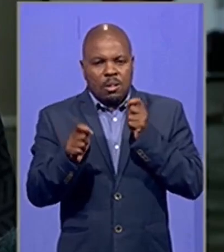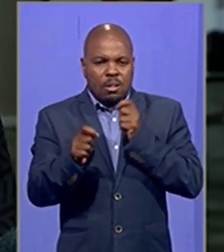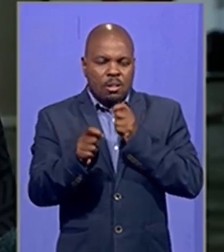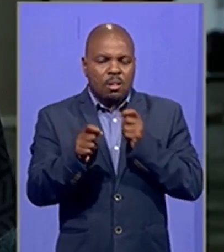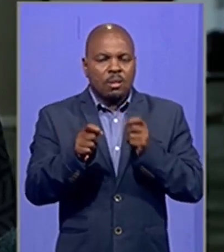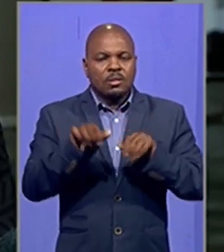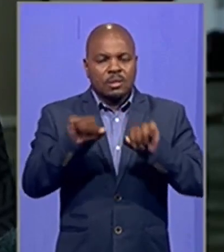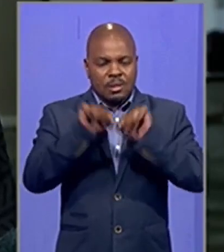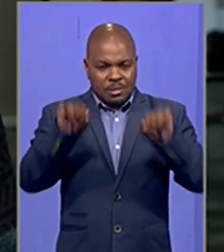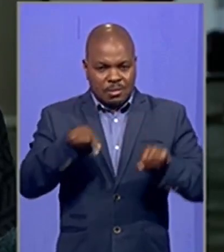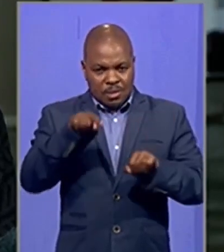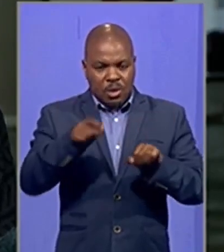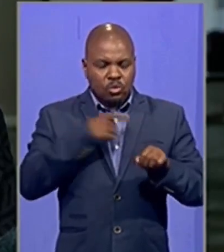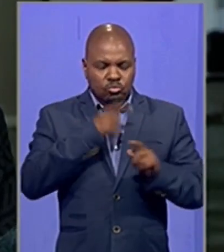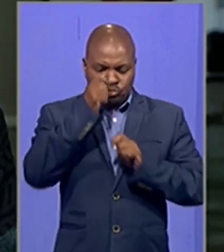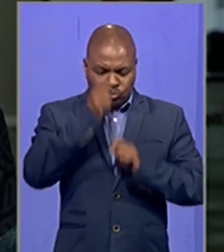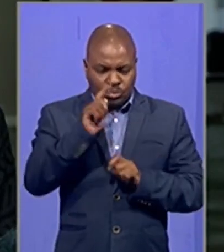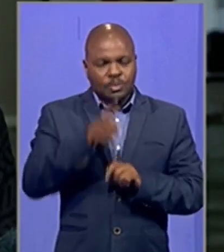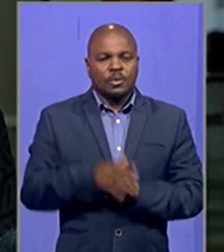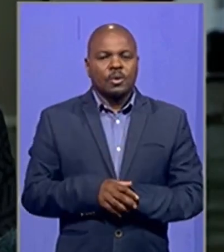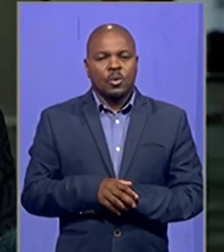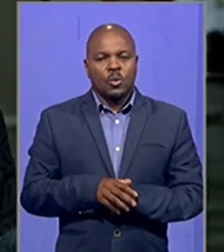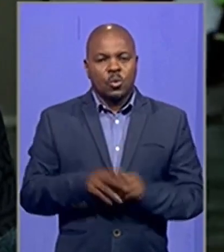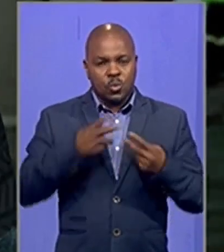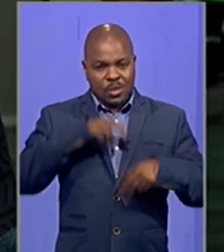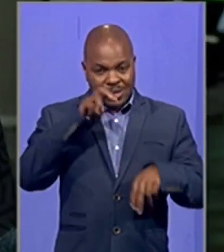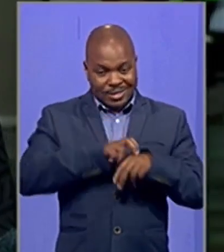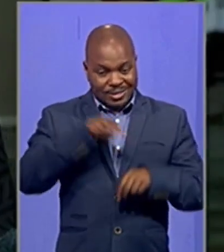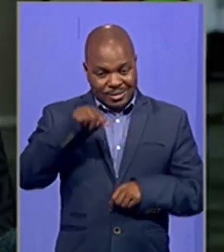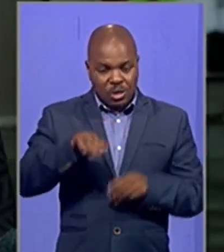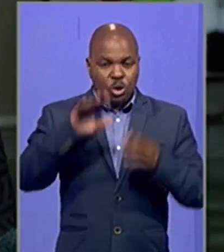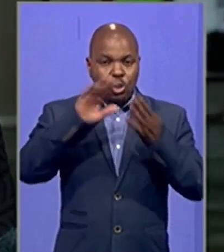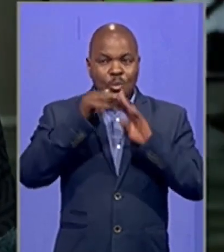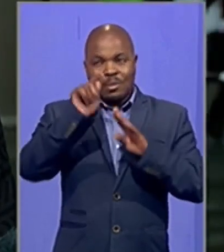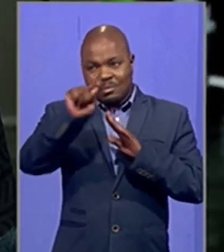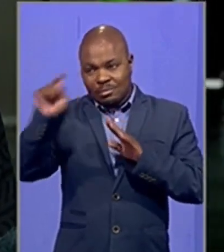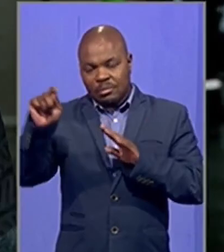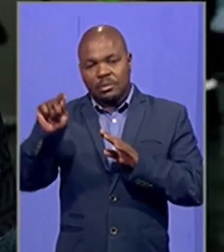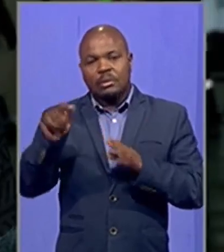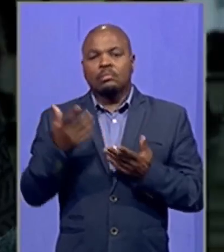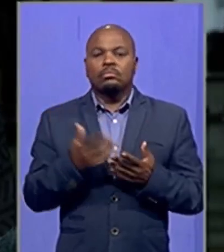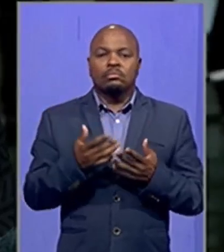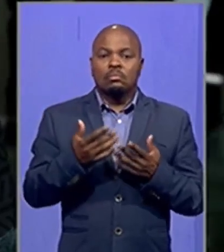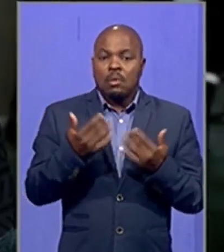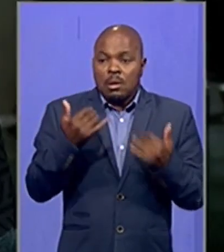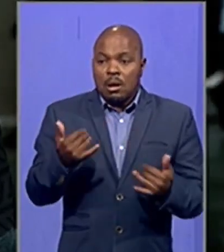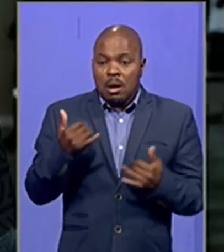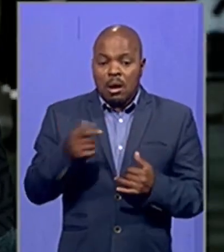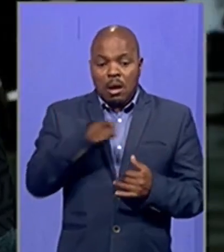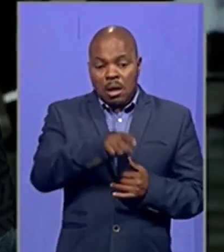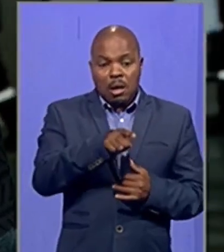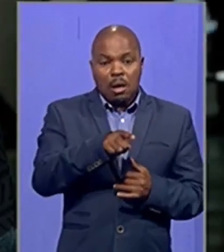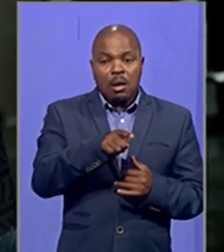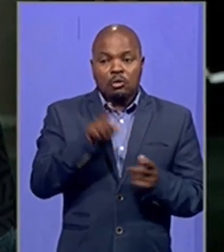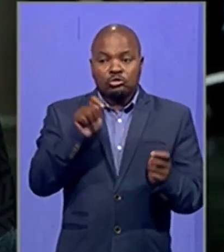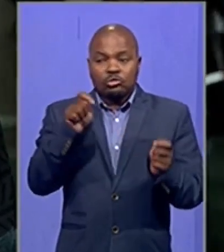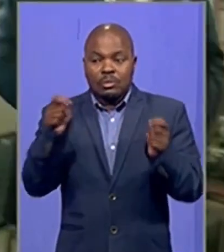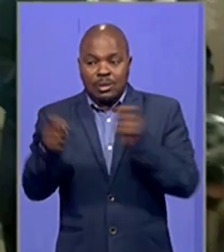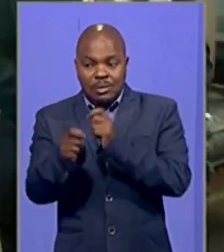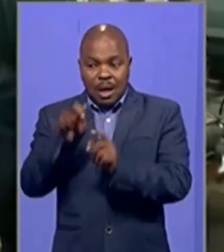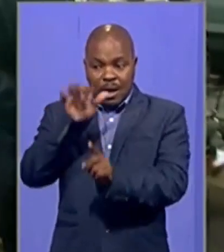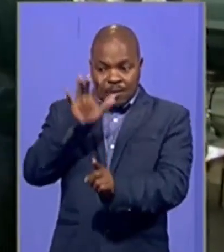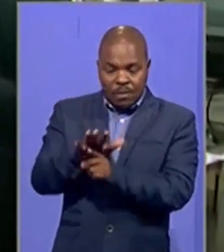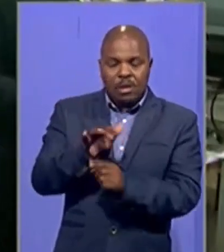a recognition that we need to support communities that are affected by that